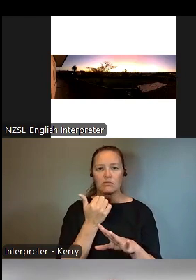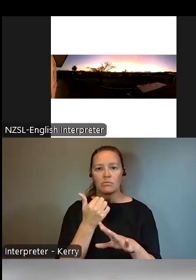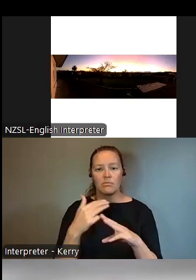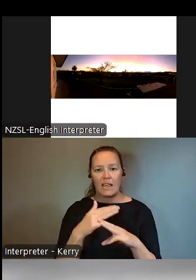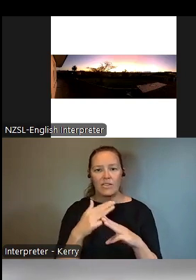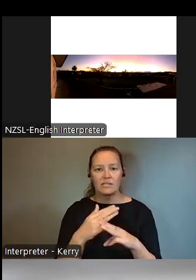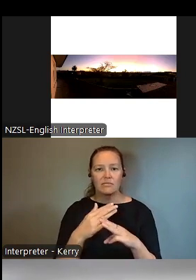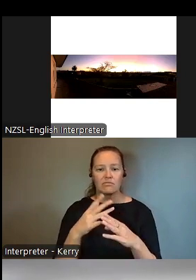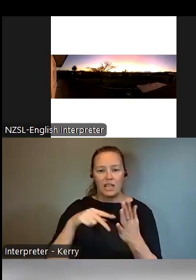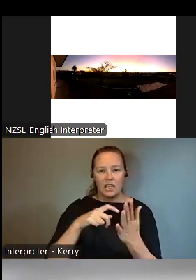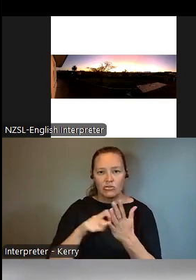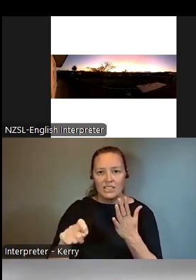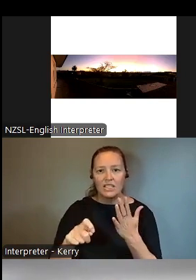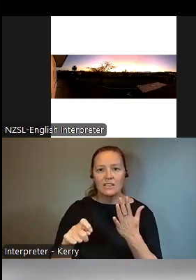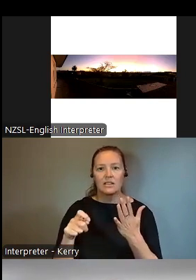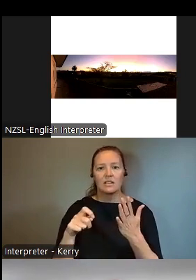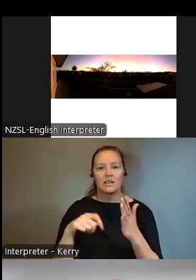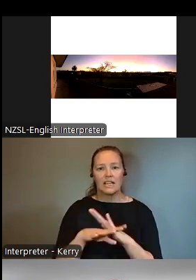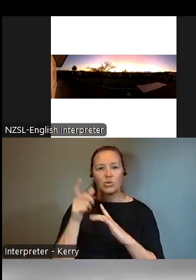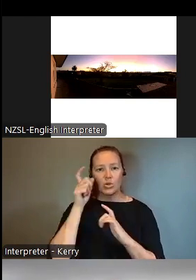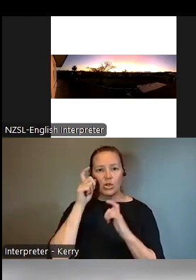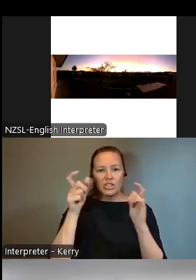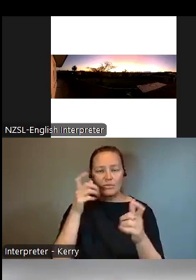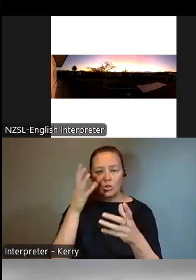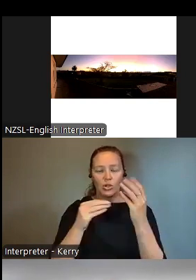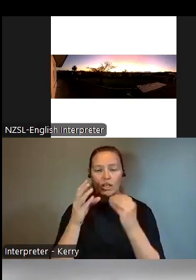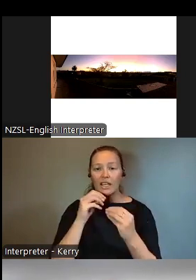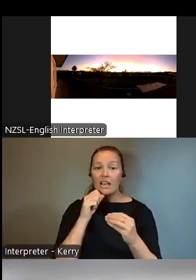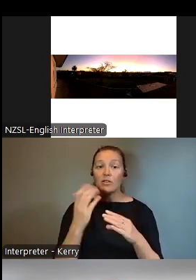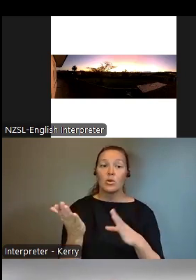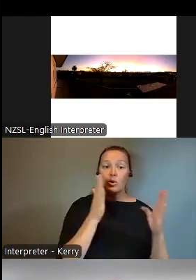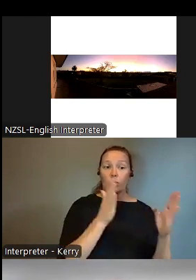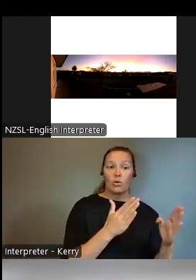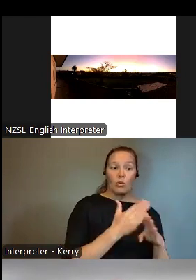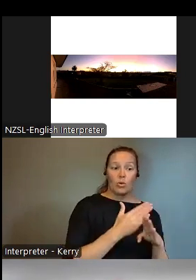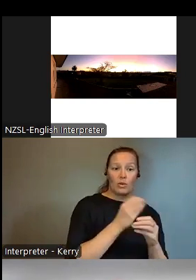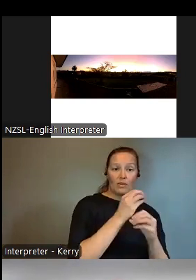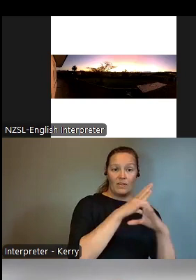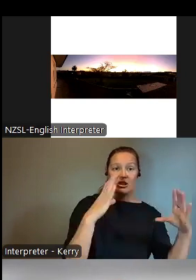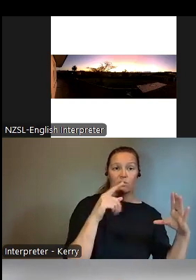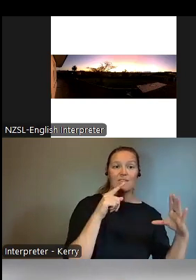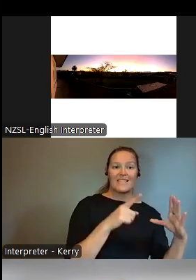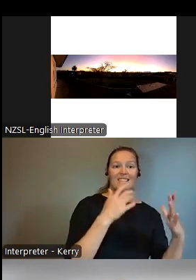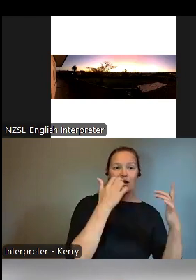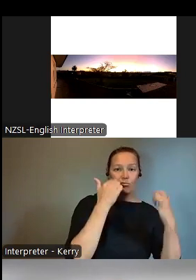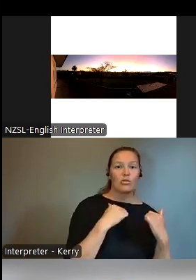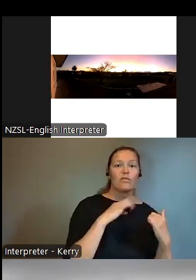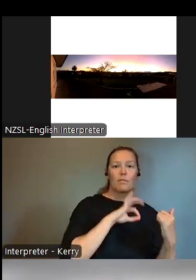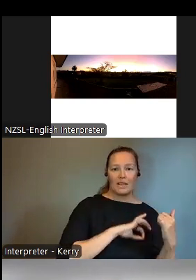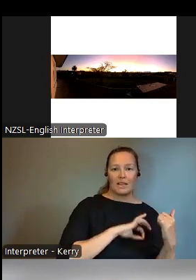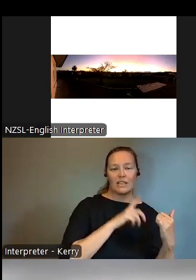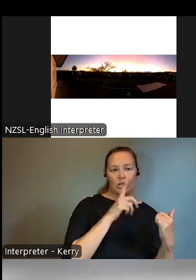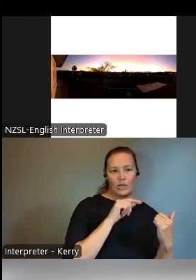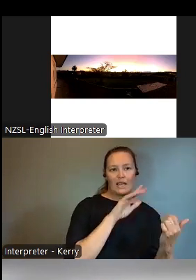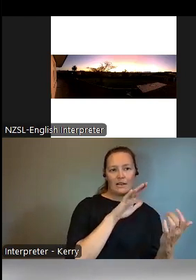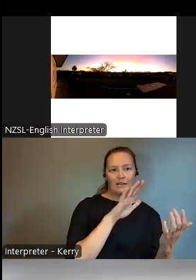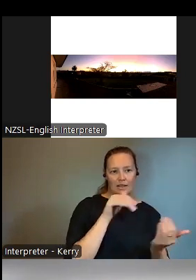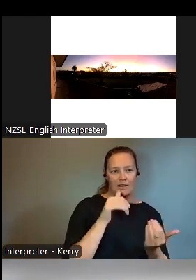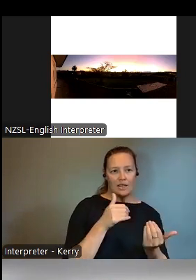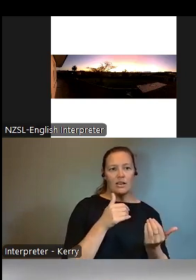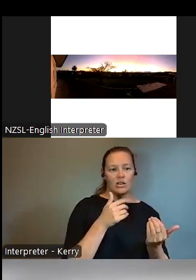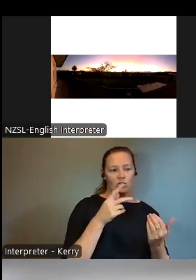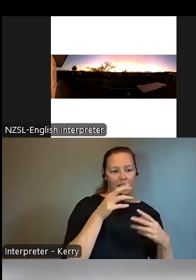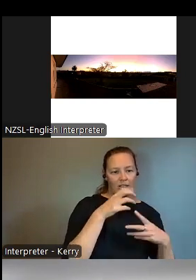conceptual learning? When you're working with your visionaries, that's exactly the proof of benefit you can gather by surveying students,